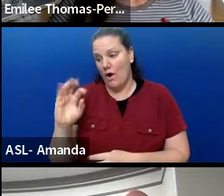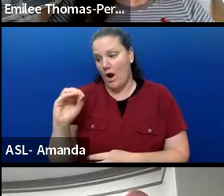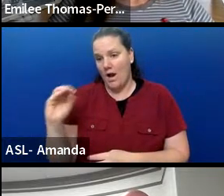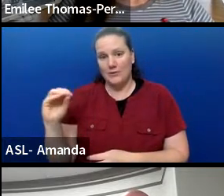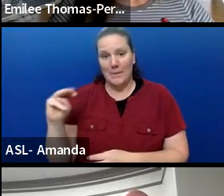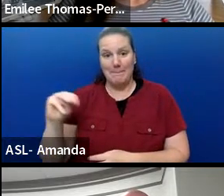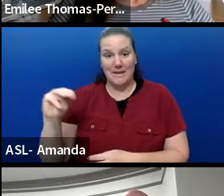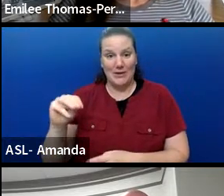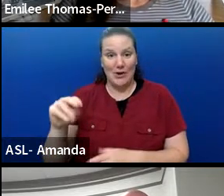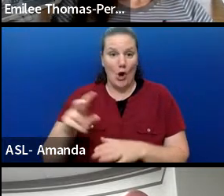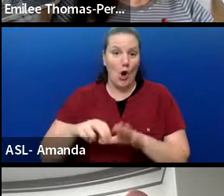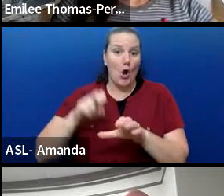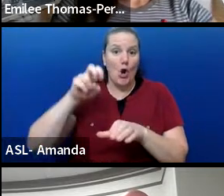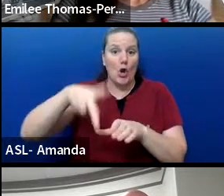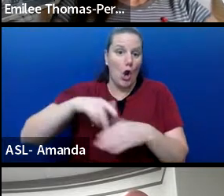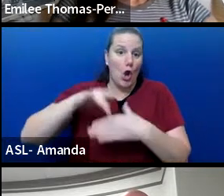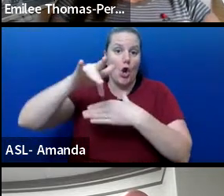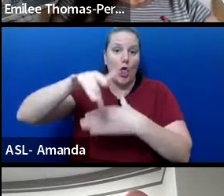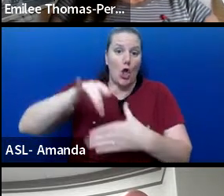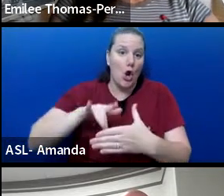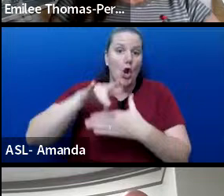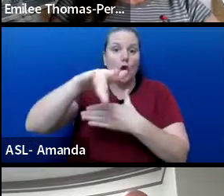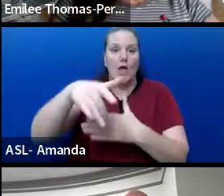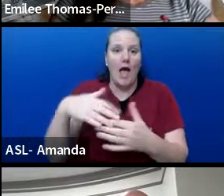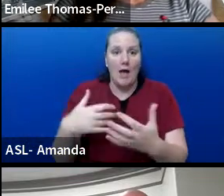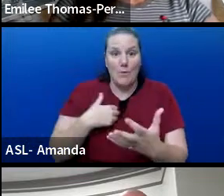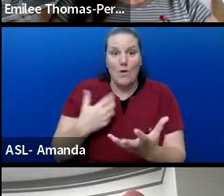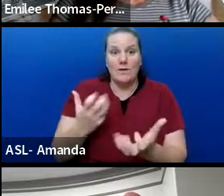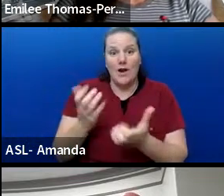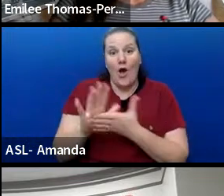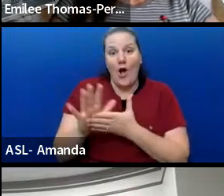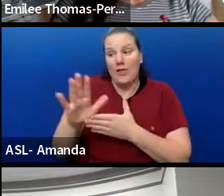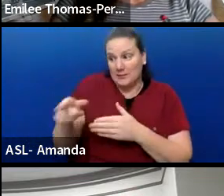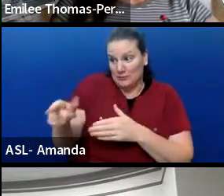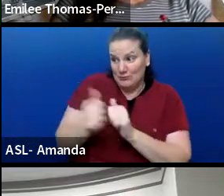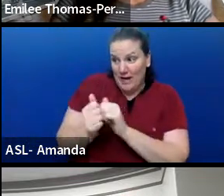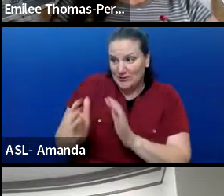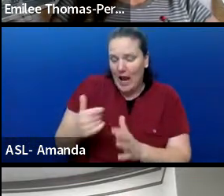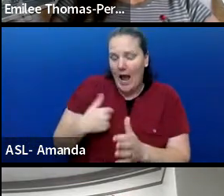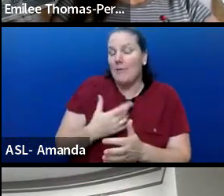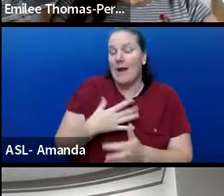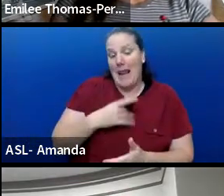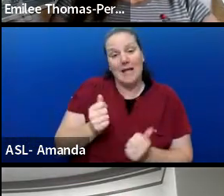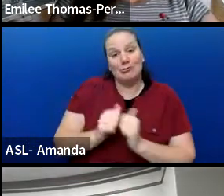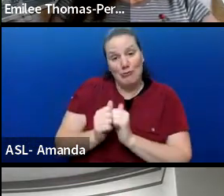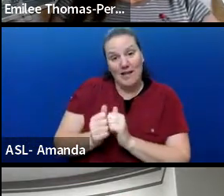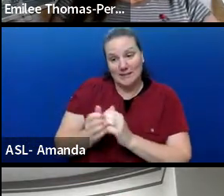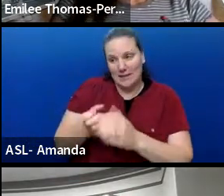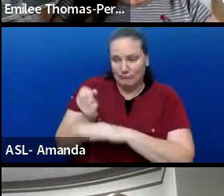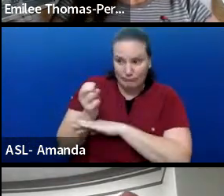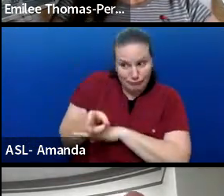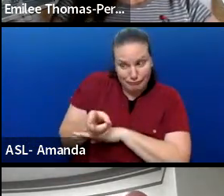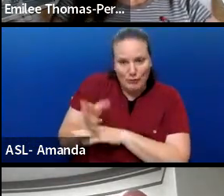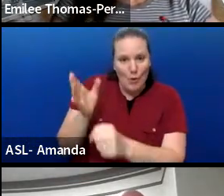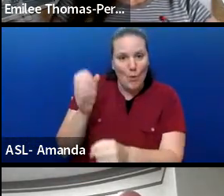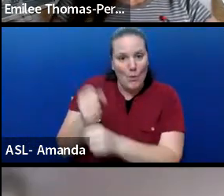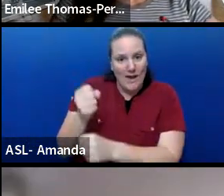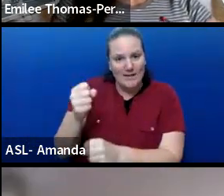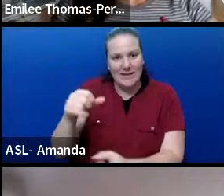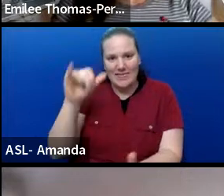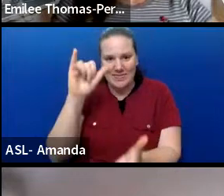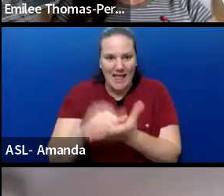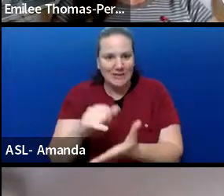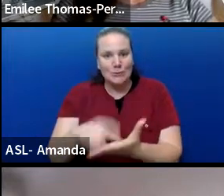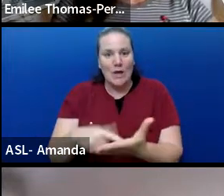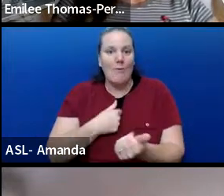was a college hurdler, and I would like to race against him and win. So that is what I would love to